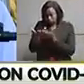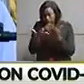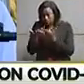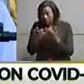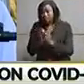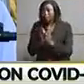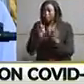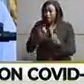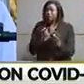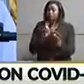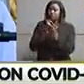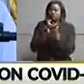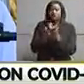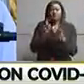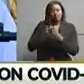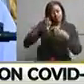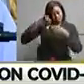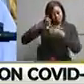check them.